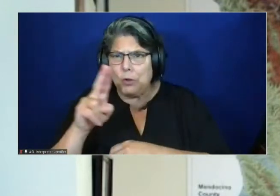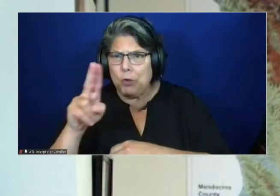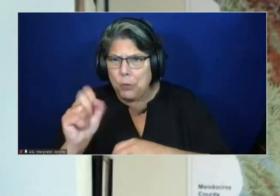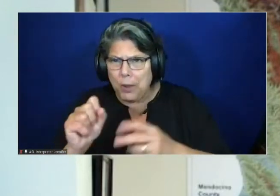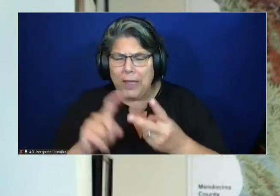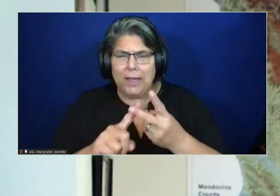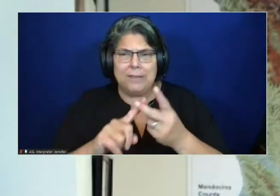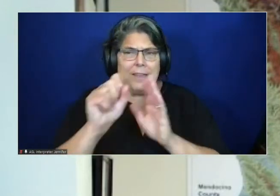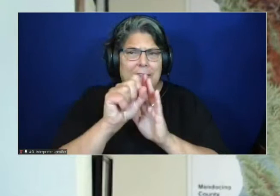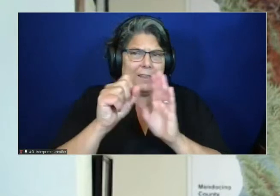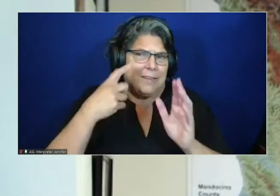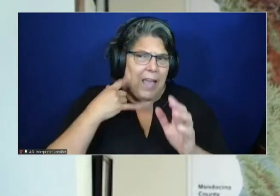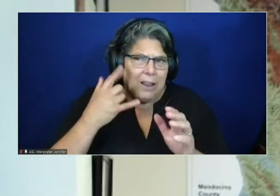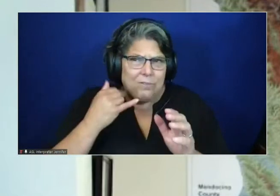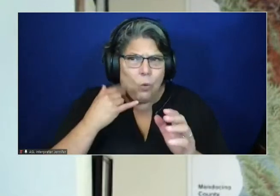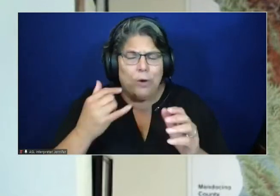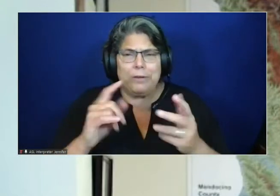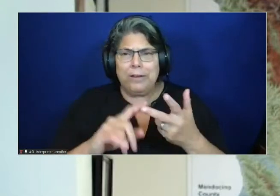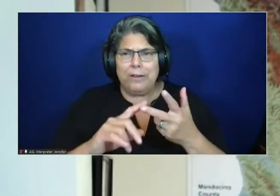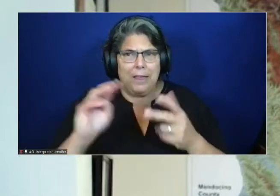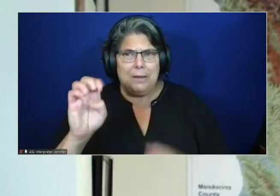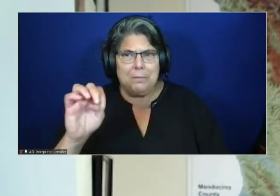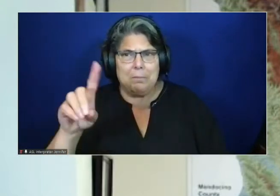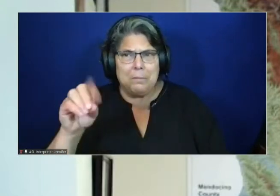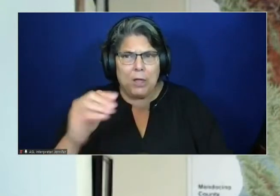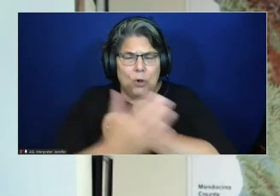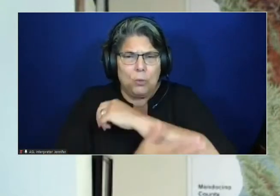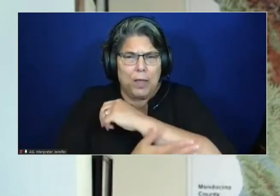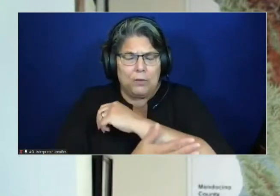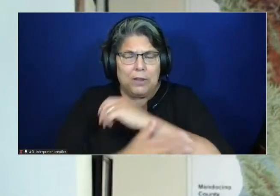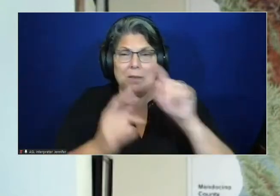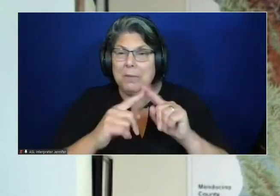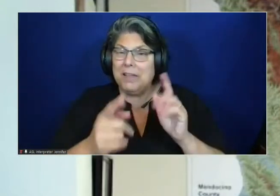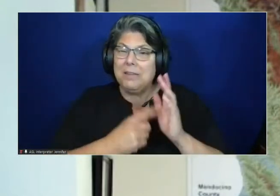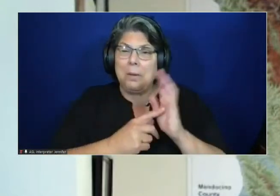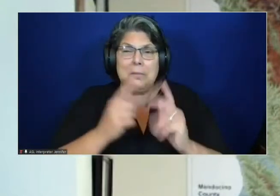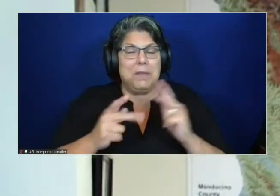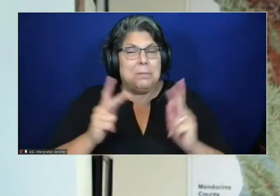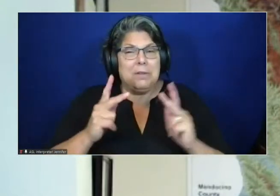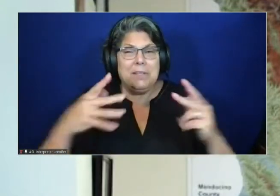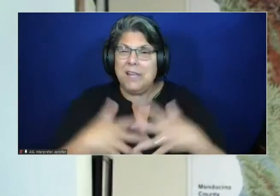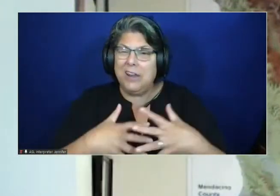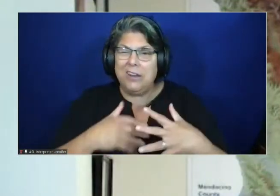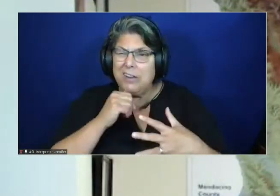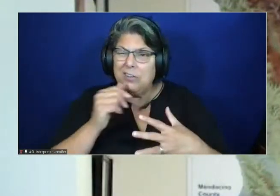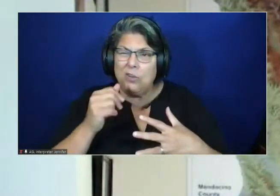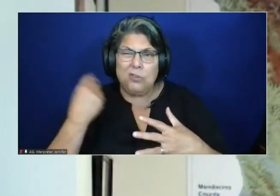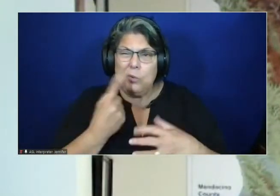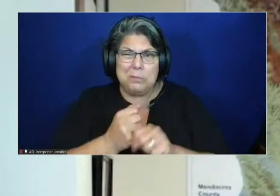think fear drives decisions that are sometimes not the best decisions.